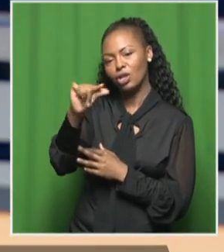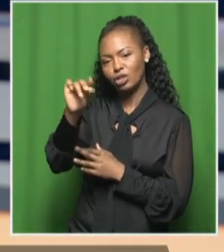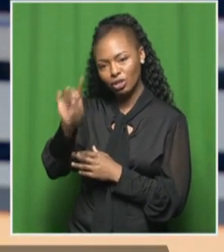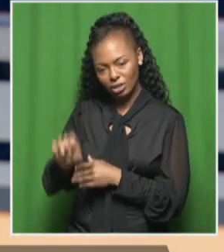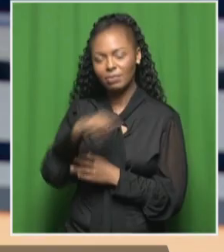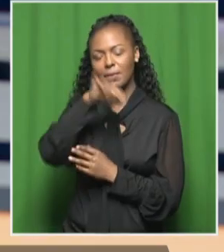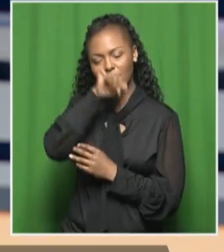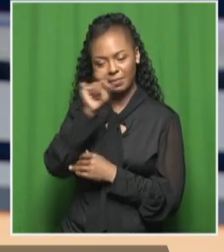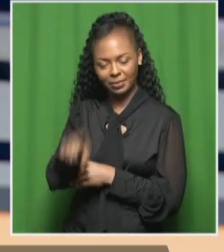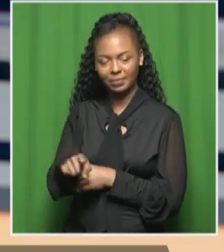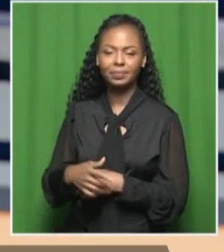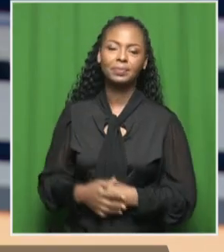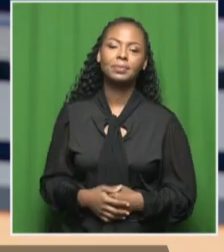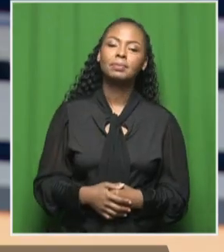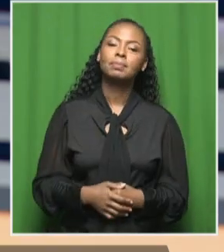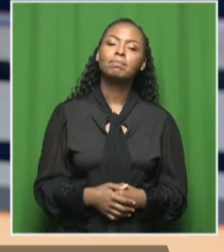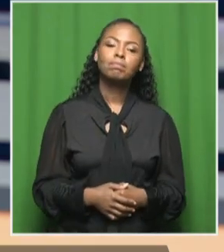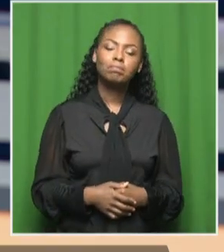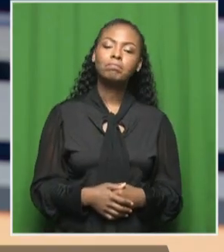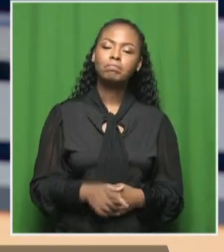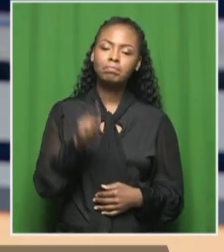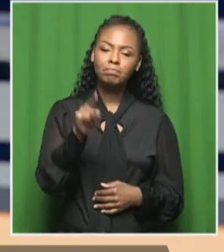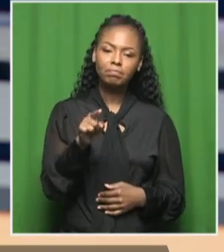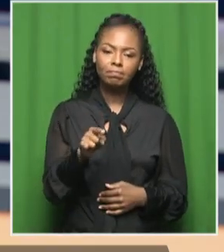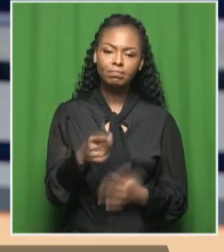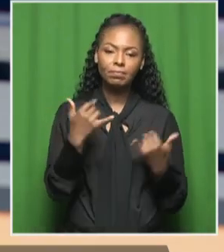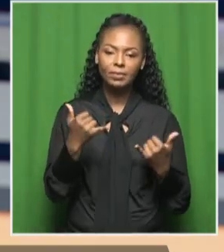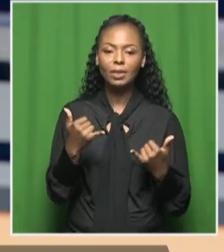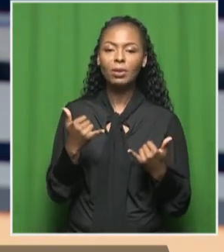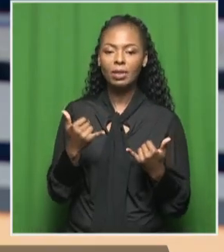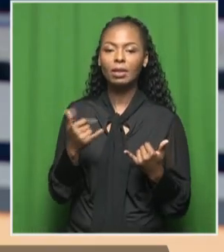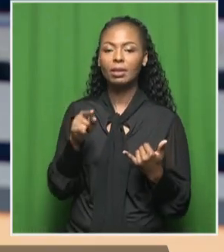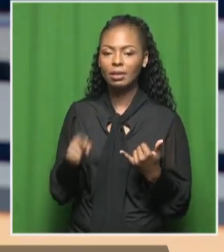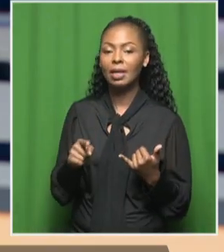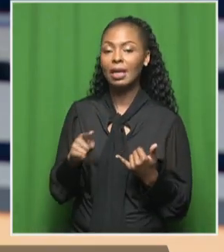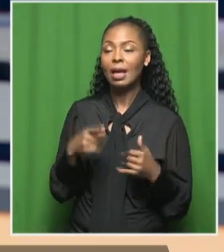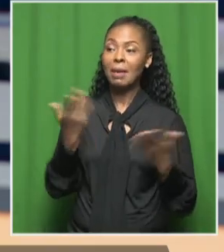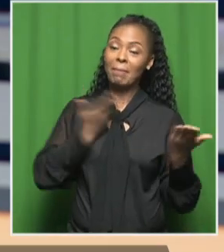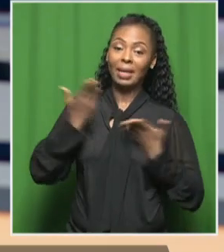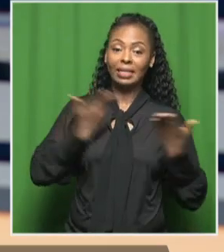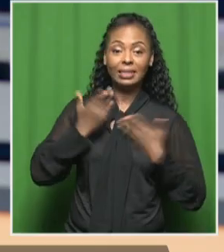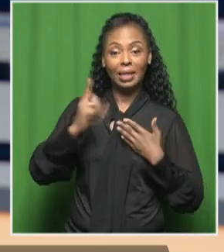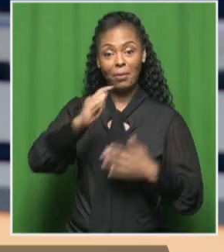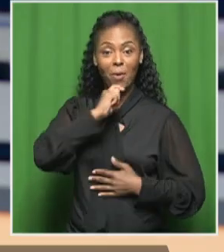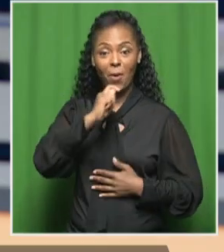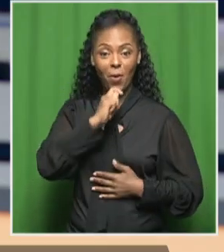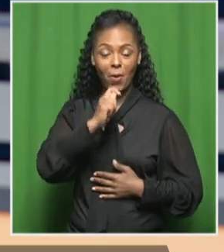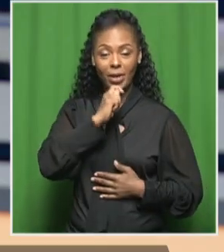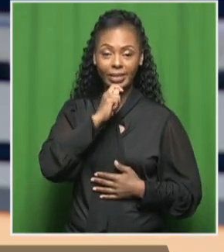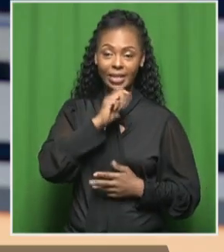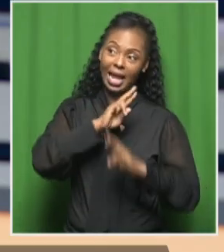Johnny. It's been already a busy morning, a long morning, and you know, you want to rest.